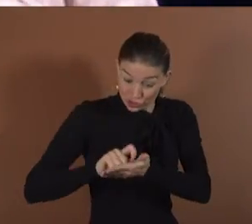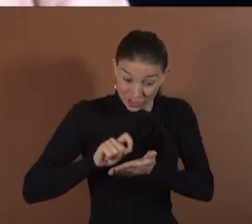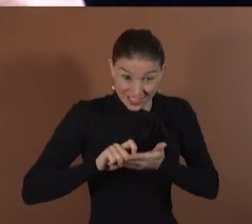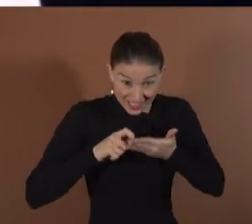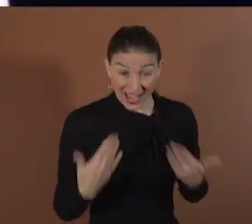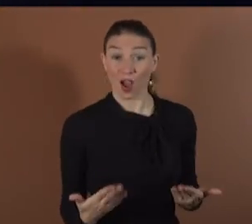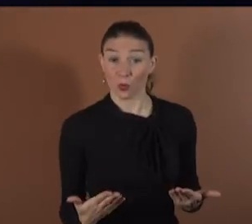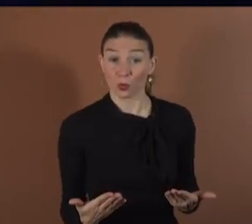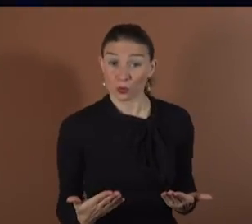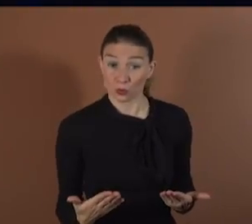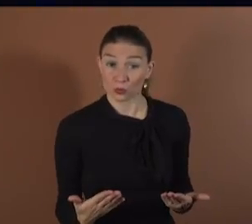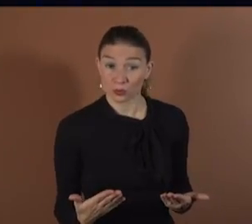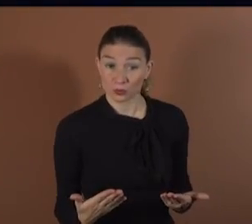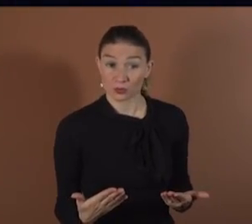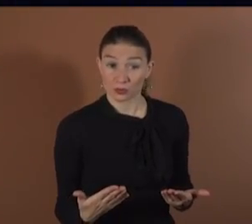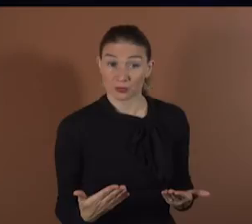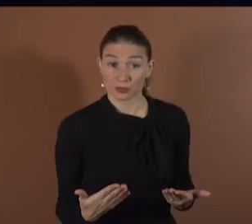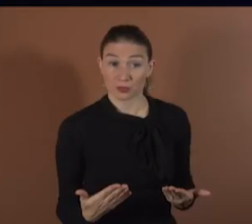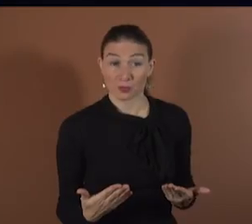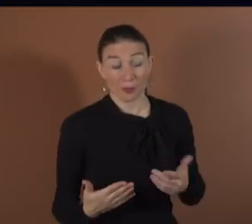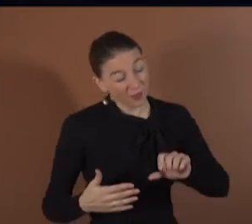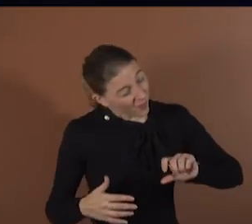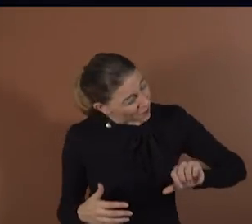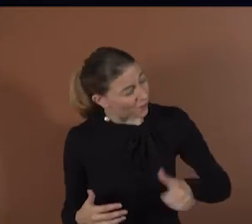world starts with courage,